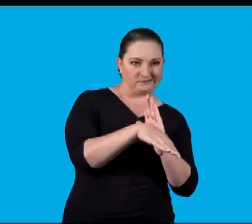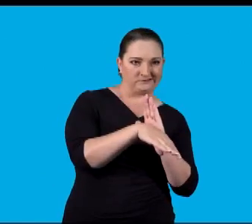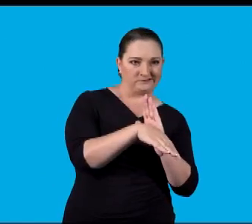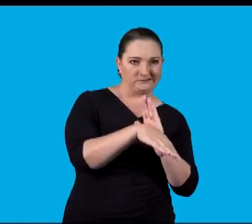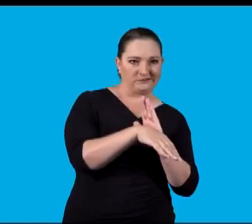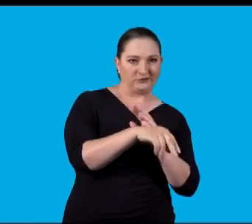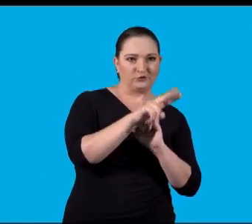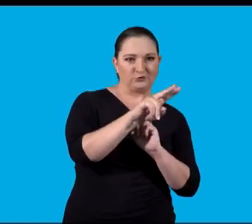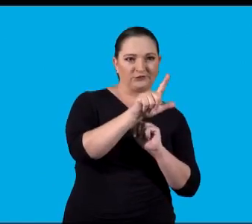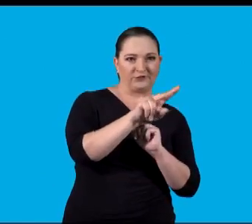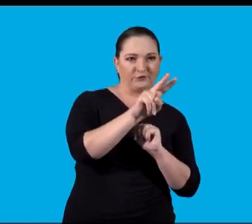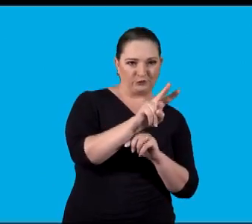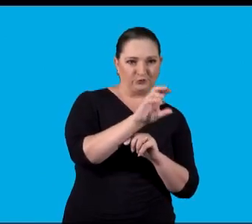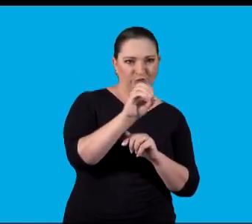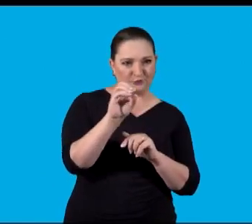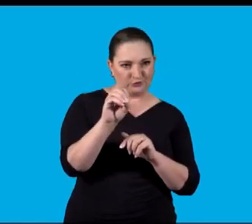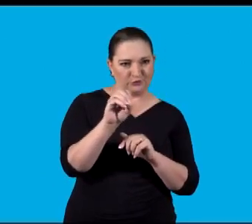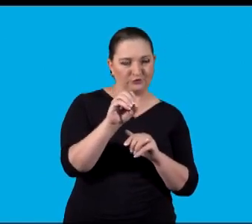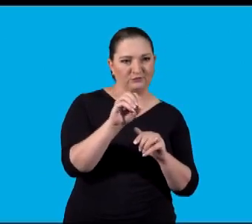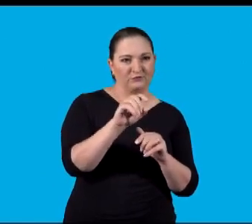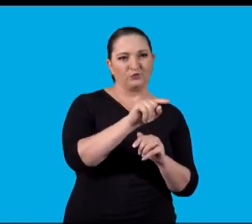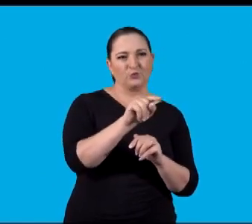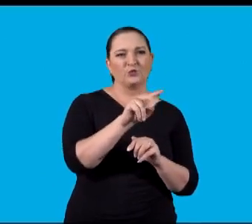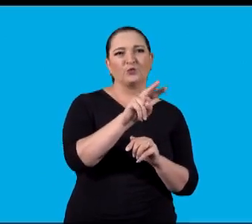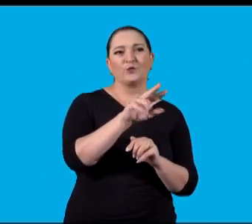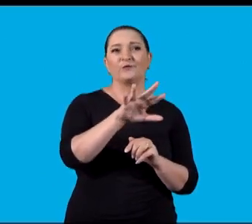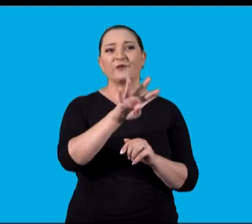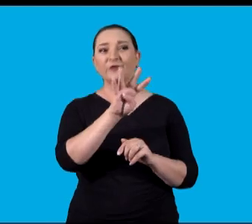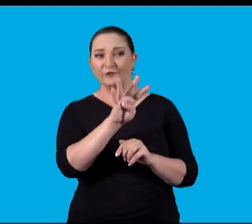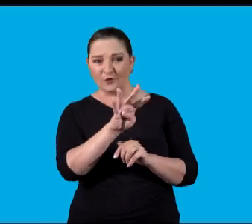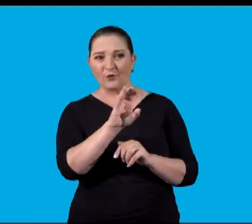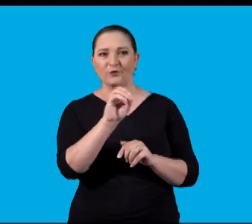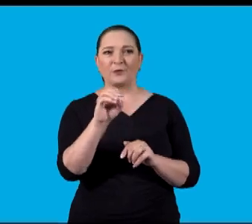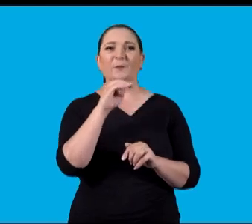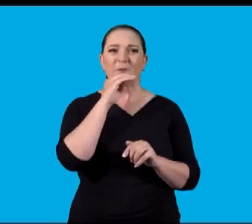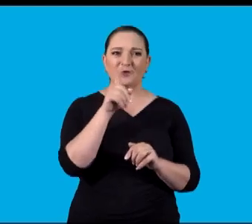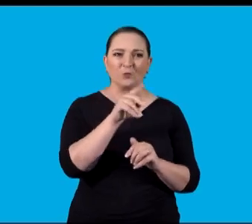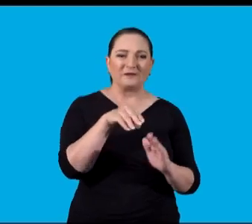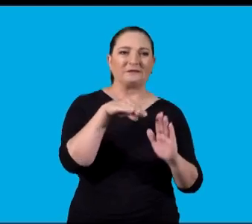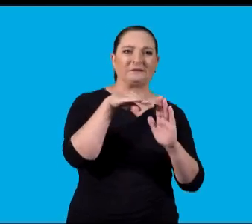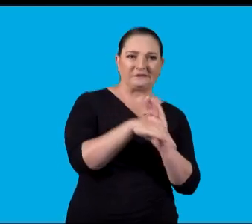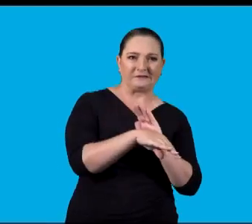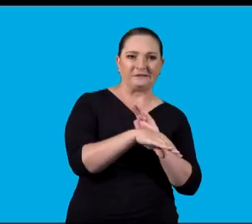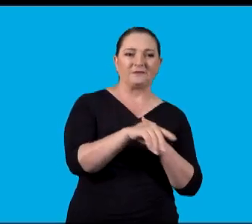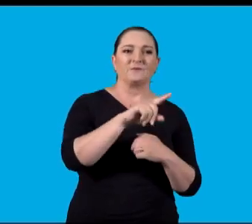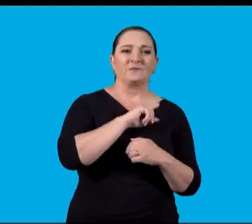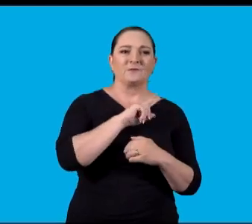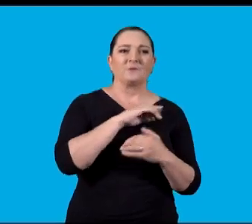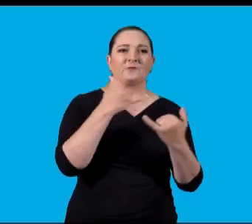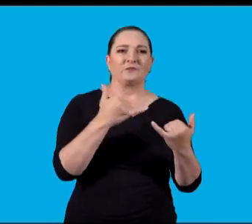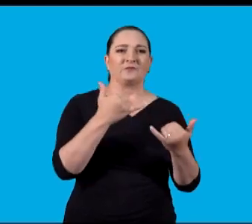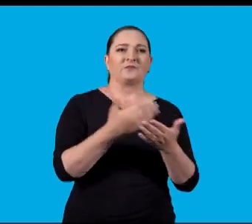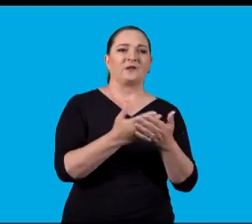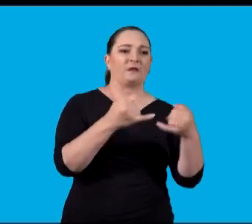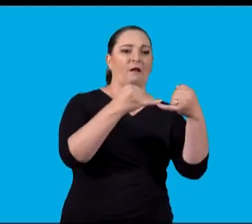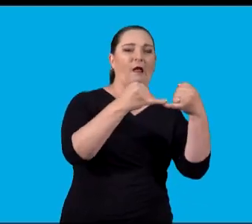254. It is a decrease. So other papers will come and say underline the correct answer. So you